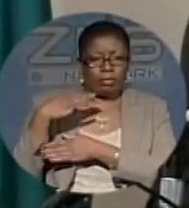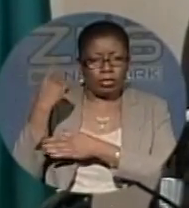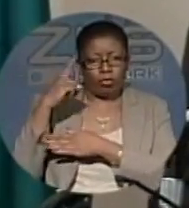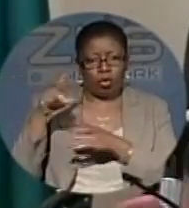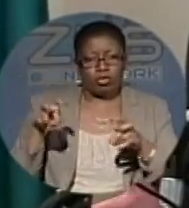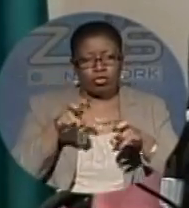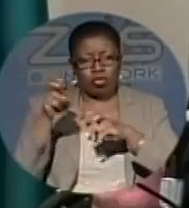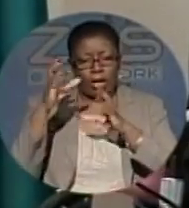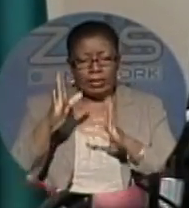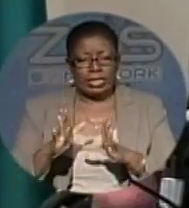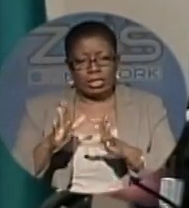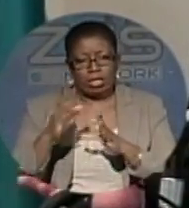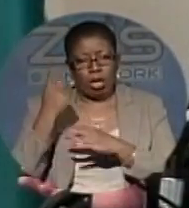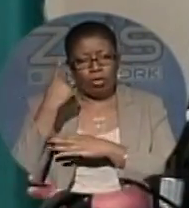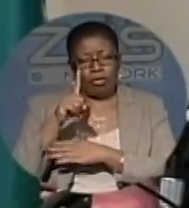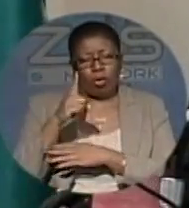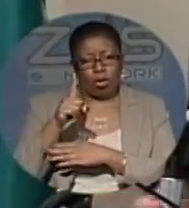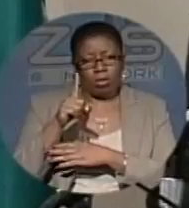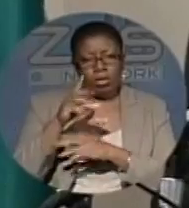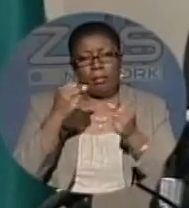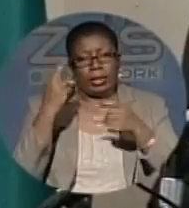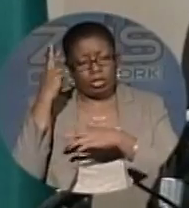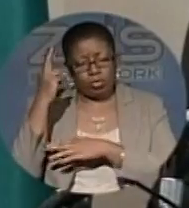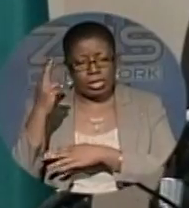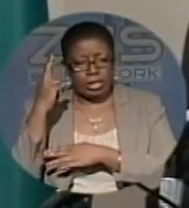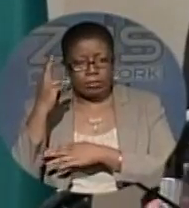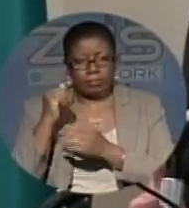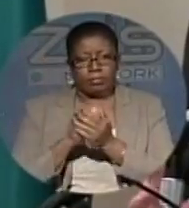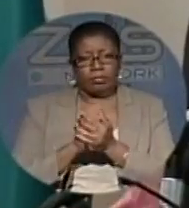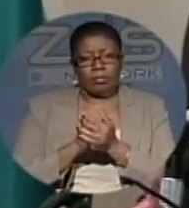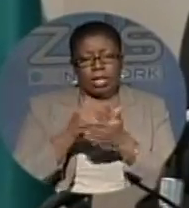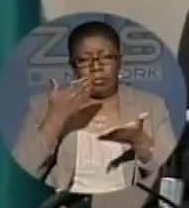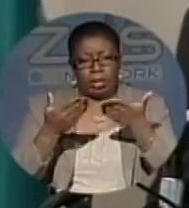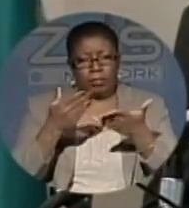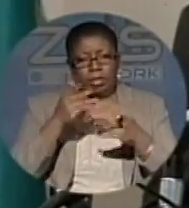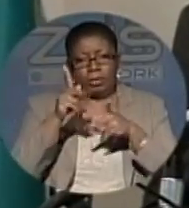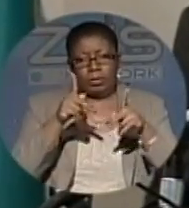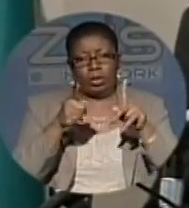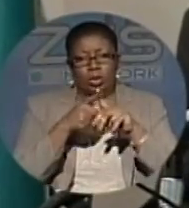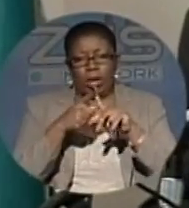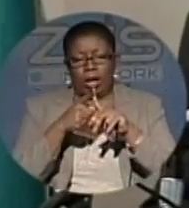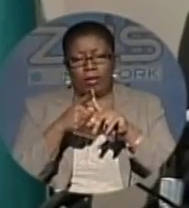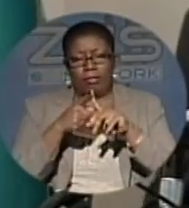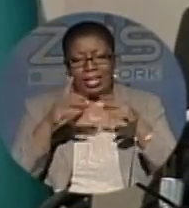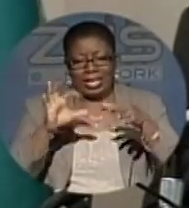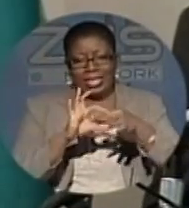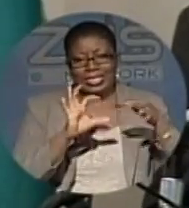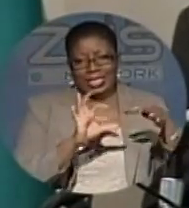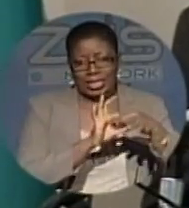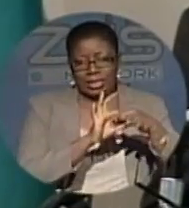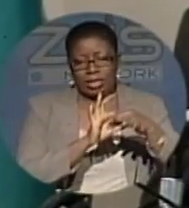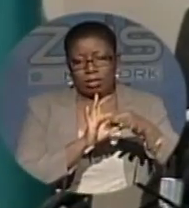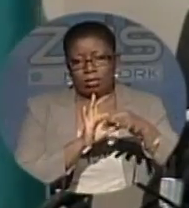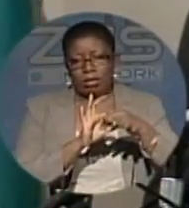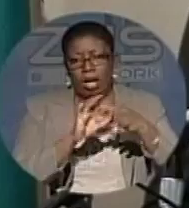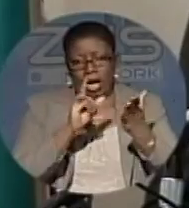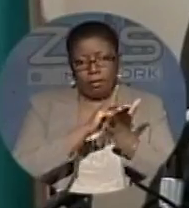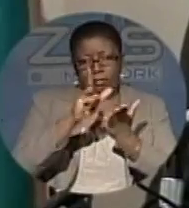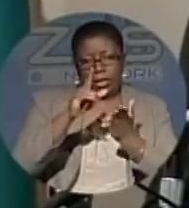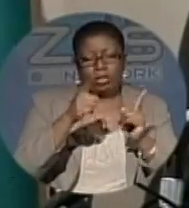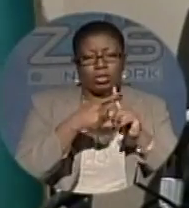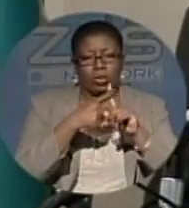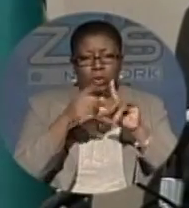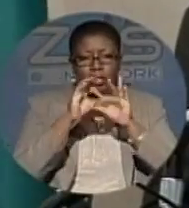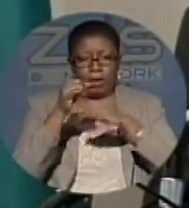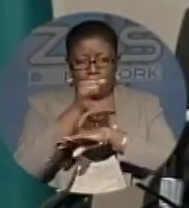travelers. There's a number of scenarios. It could be people who are connecting to or from the Family Islands. It could be